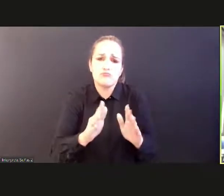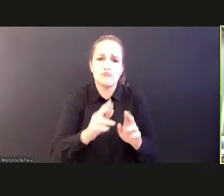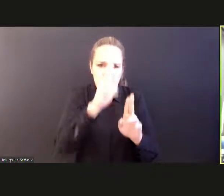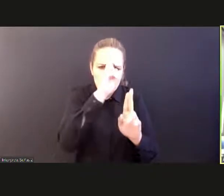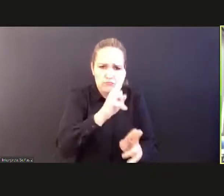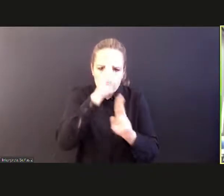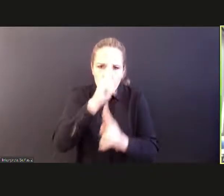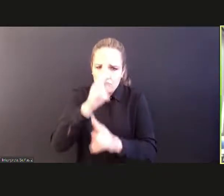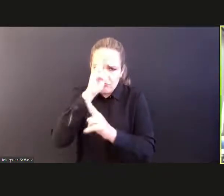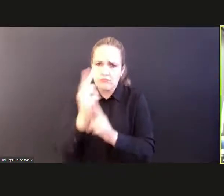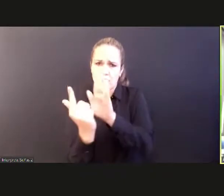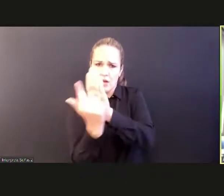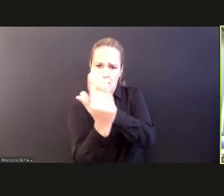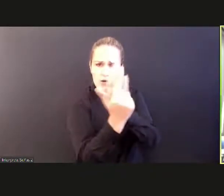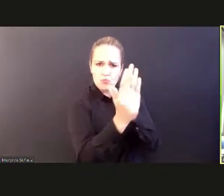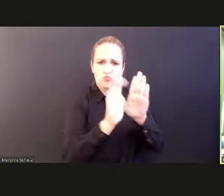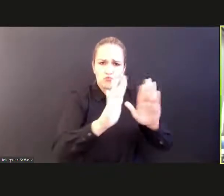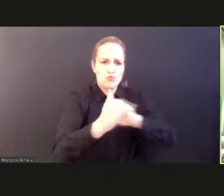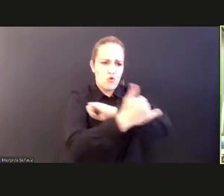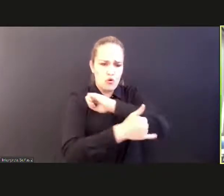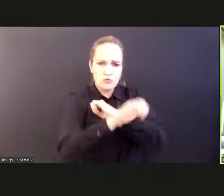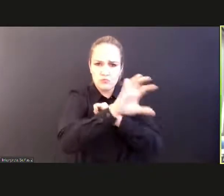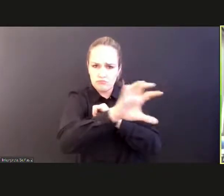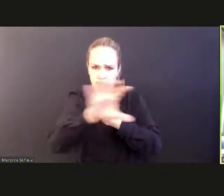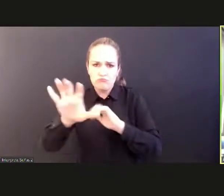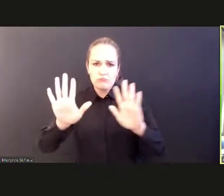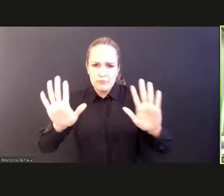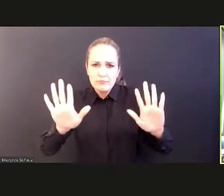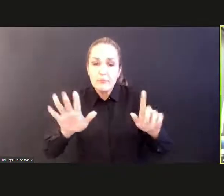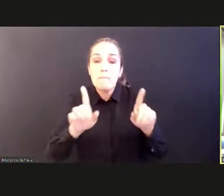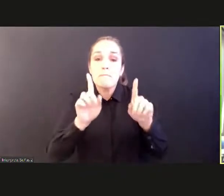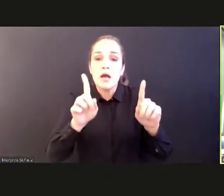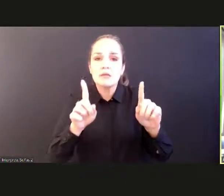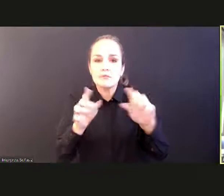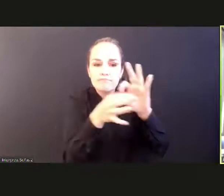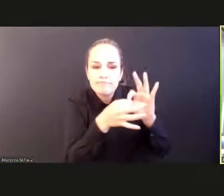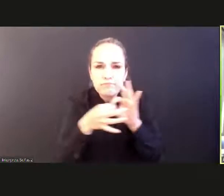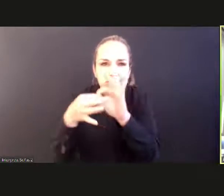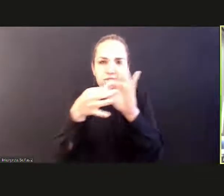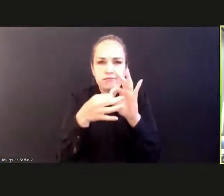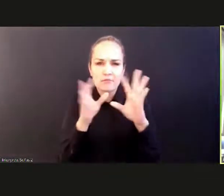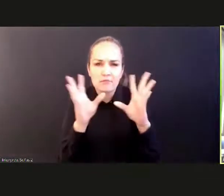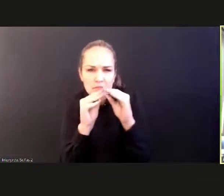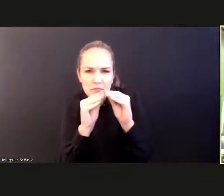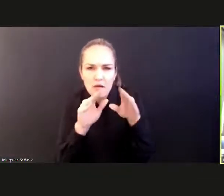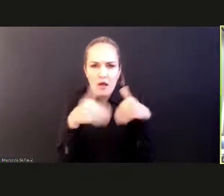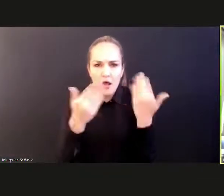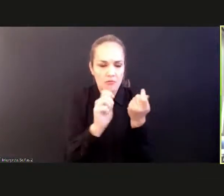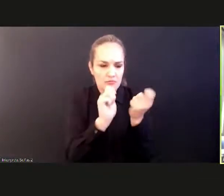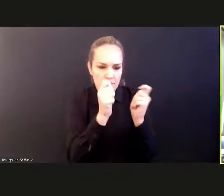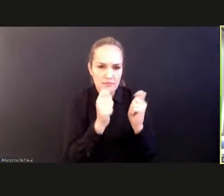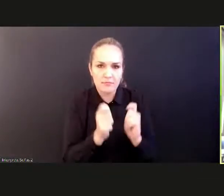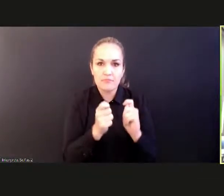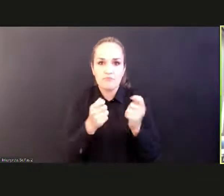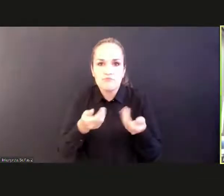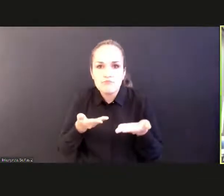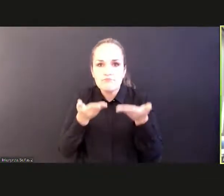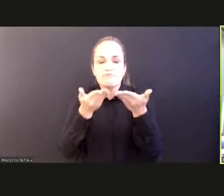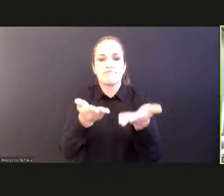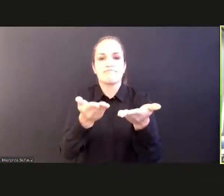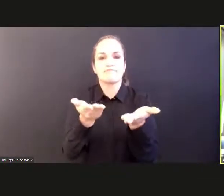fostering trade facilitation, improving postal and logistics services, and